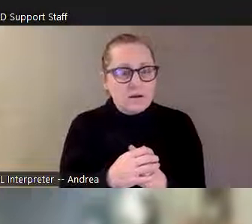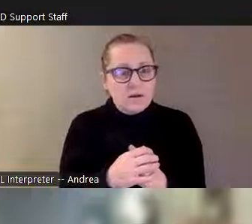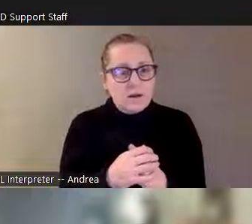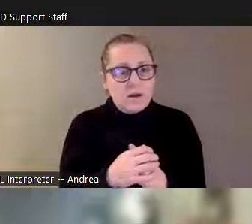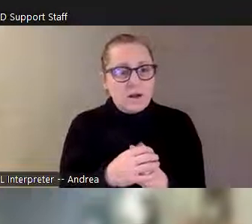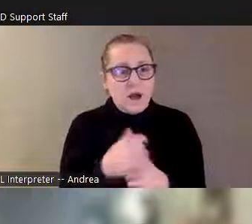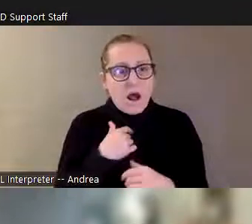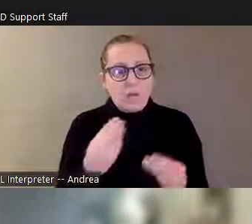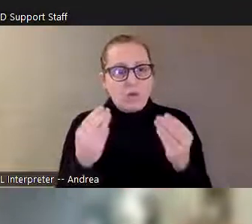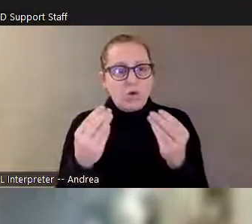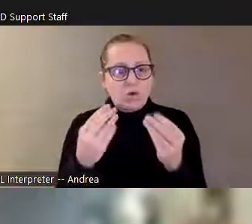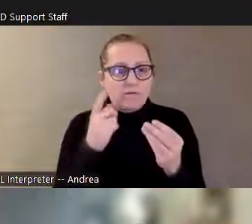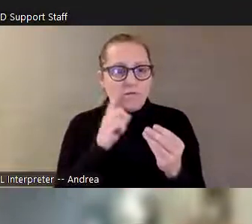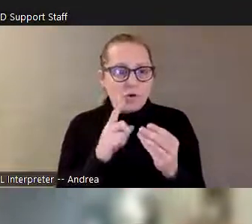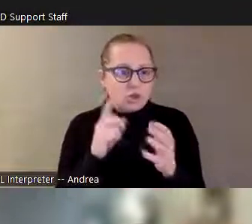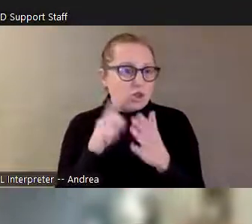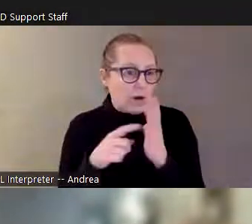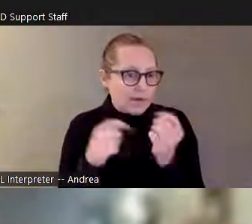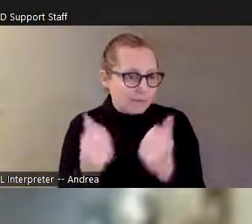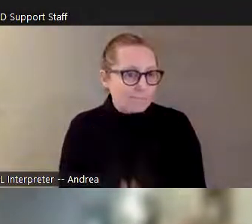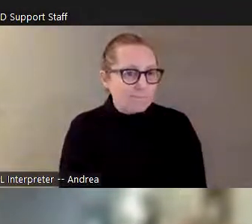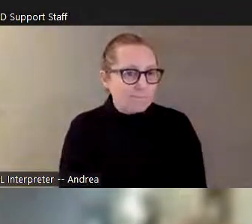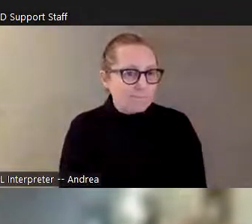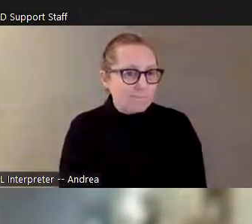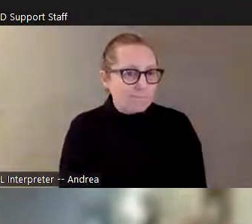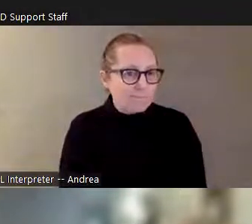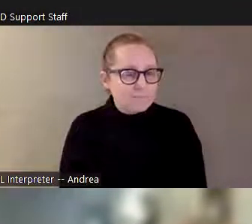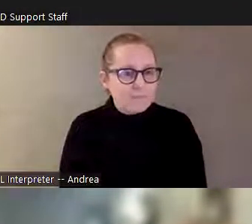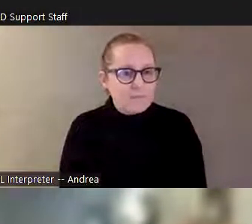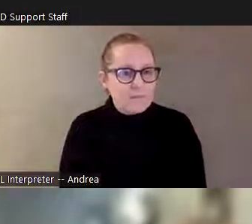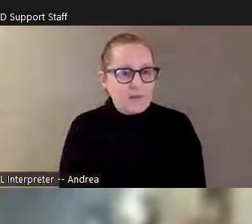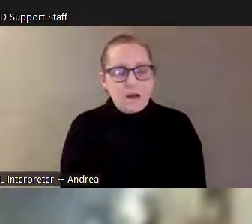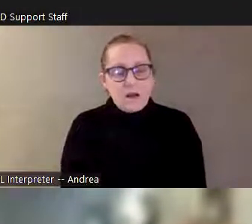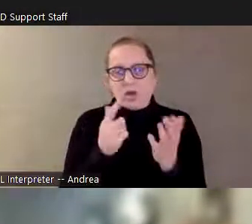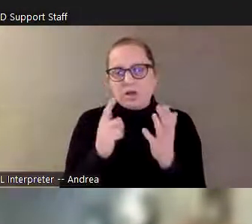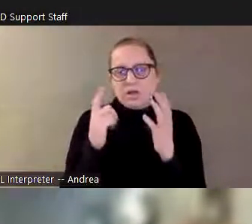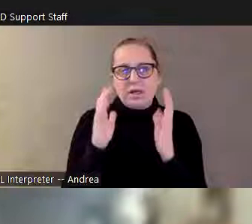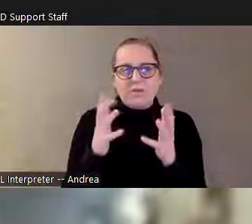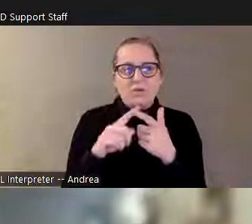I motioned for a strike, but I'll leave the rest to everyone else because this is dragging on.